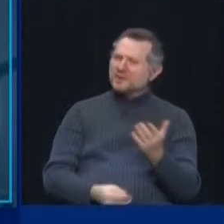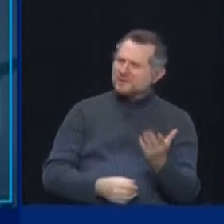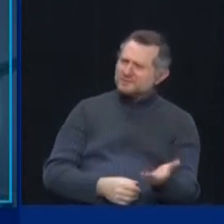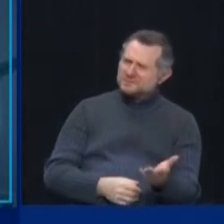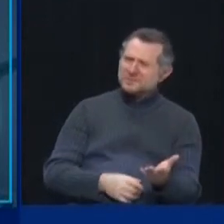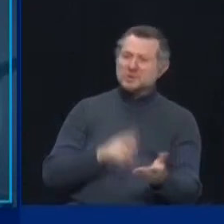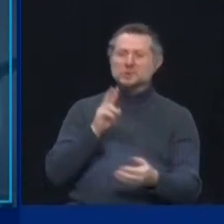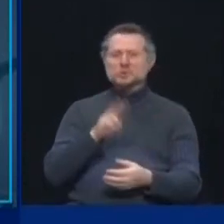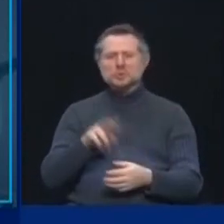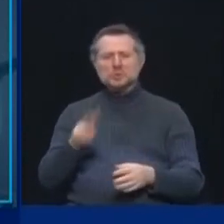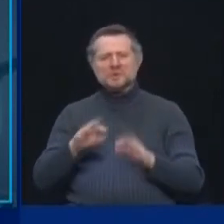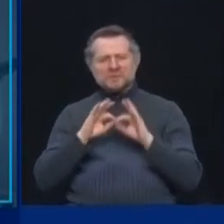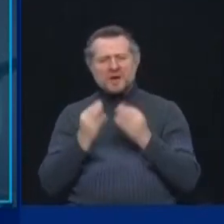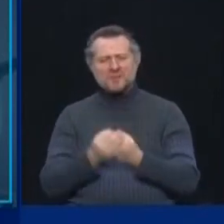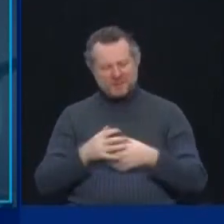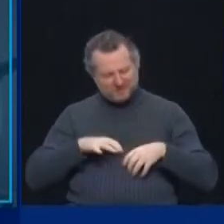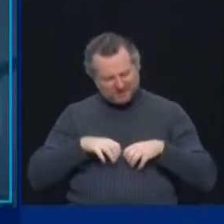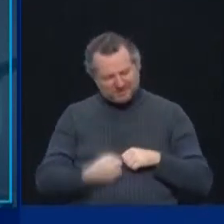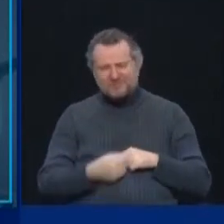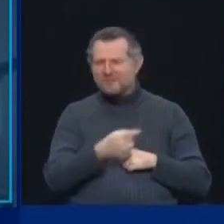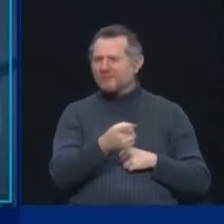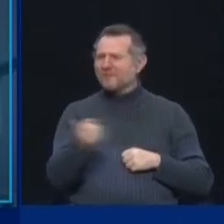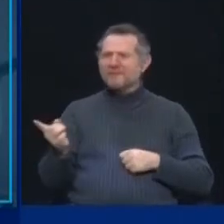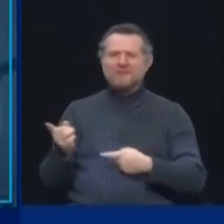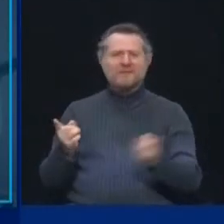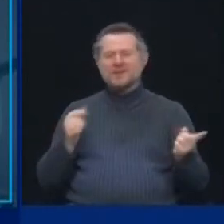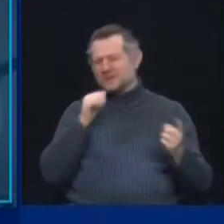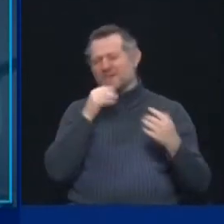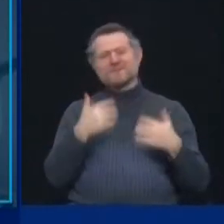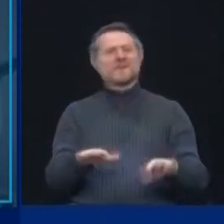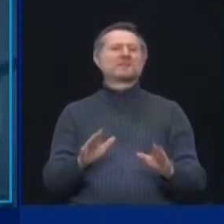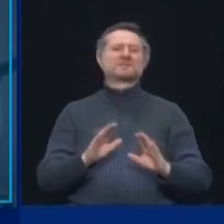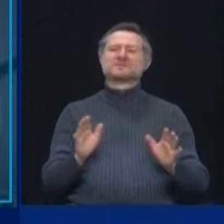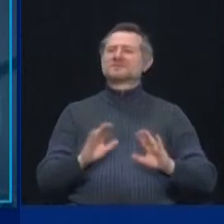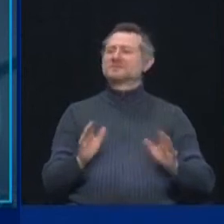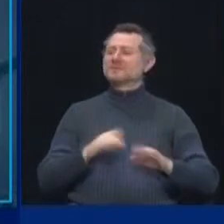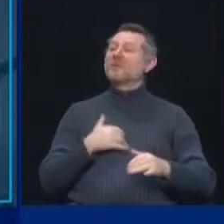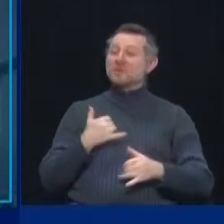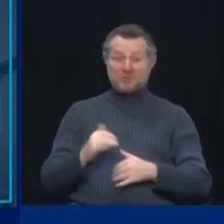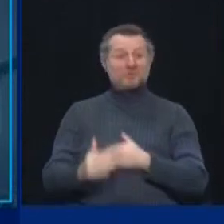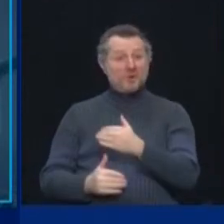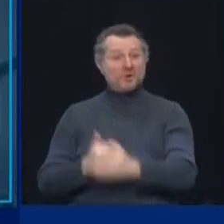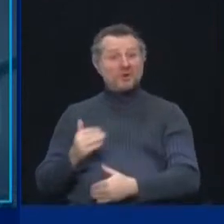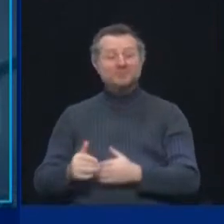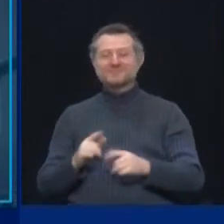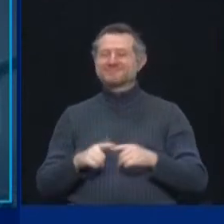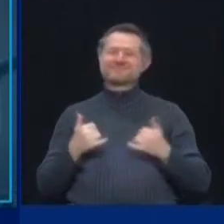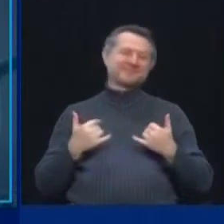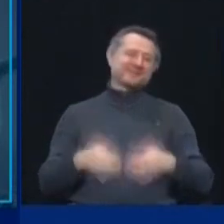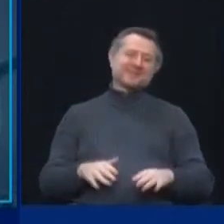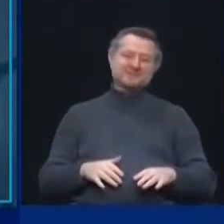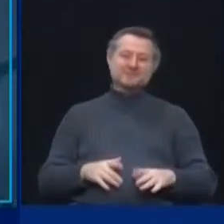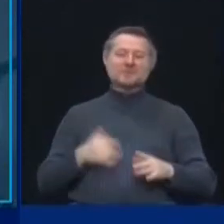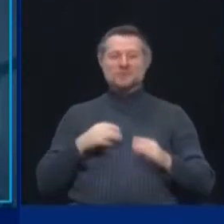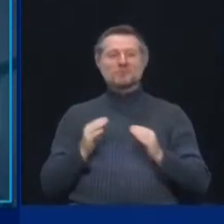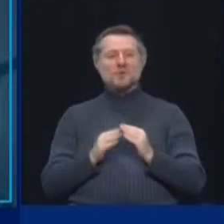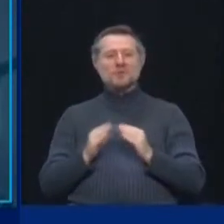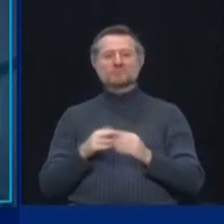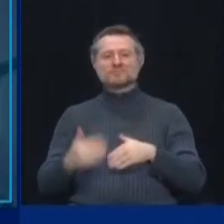today. So it's not over. We're making progress, but it's not done, and we have more to do.